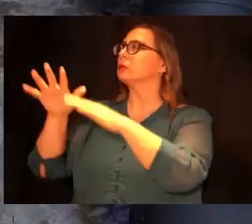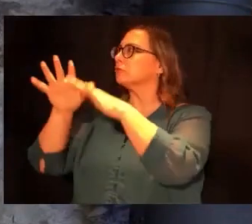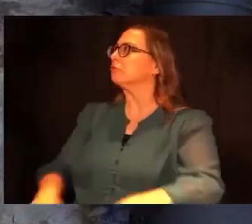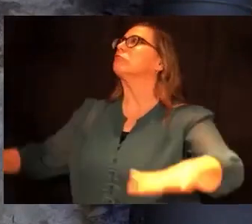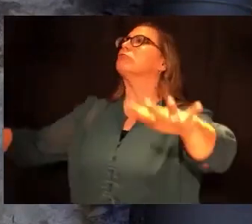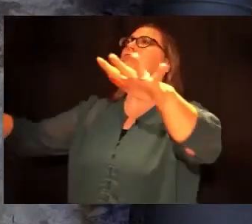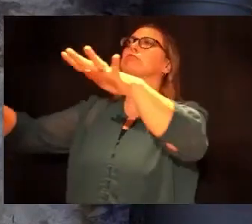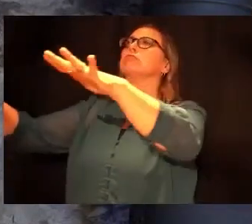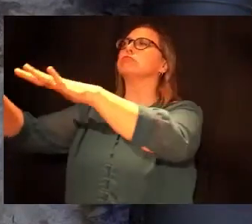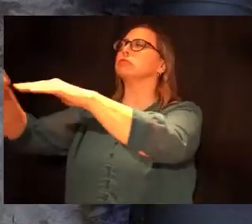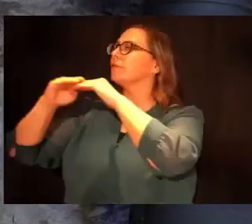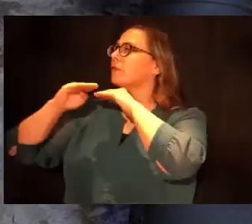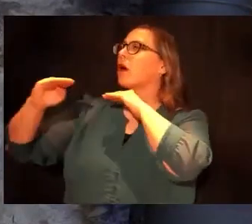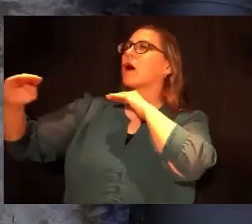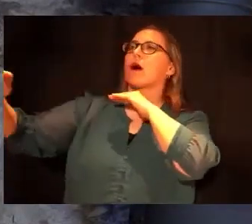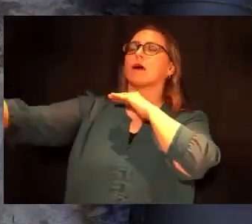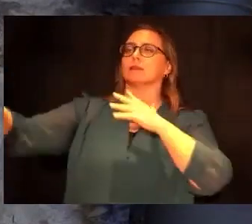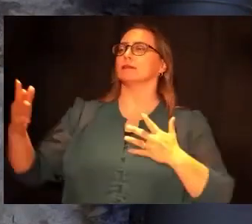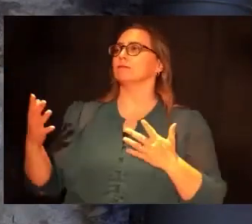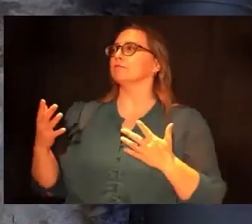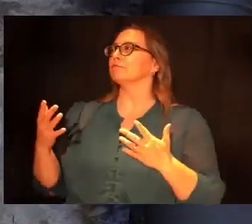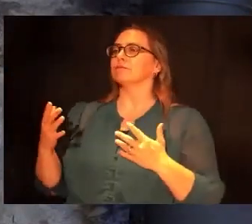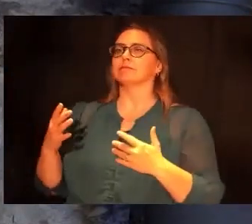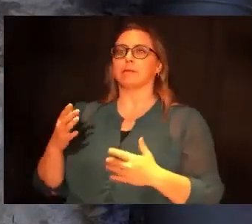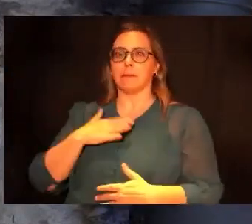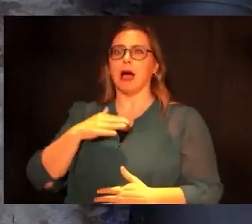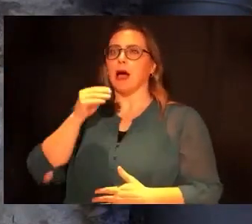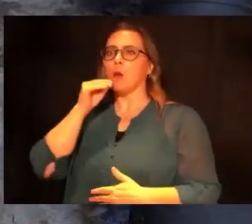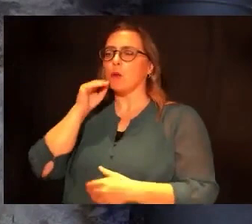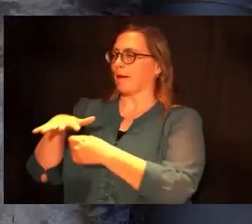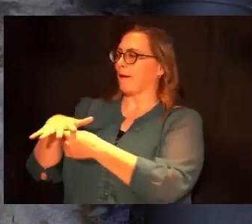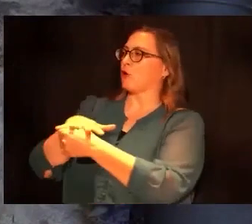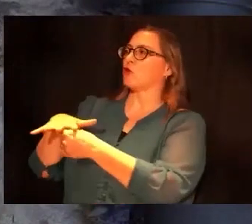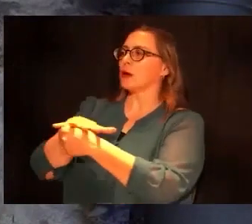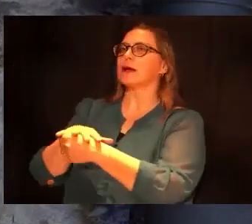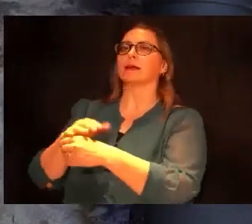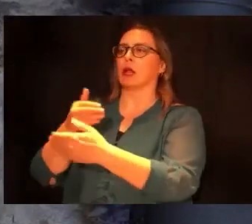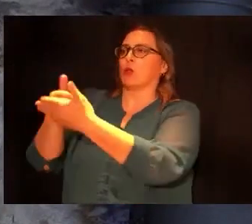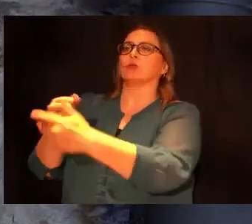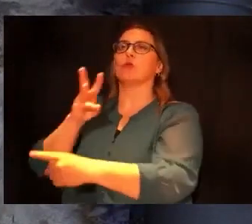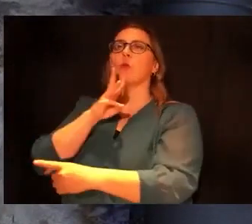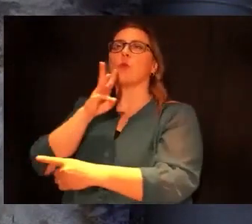of Port Phillip Bay and the